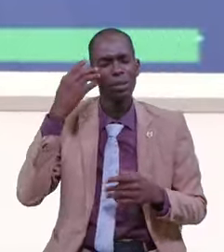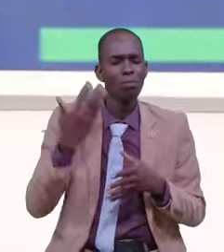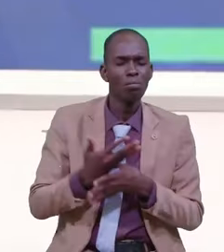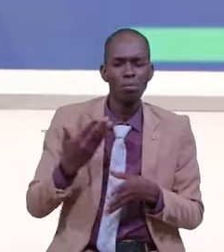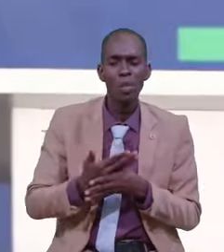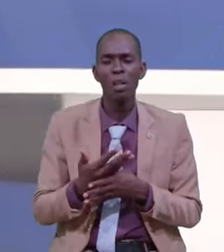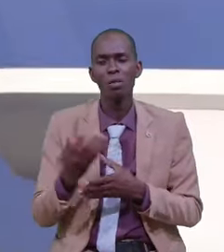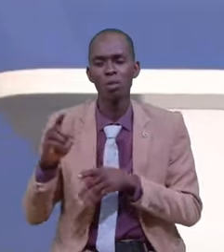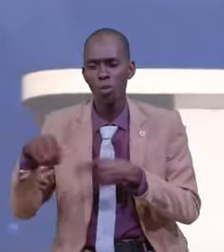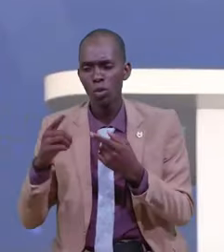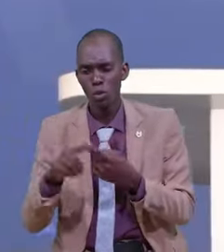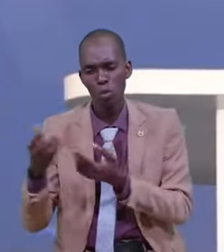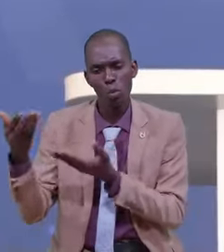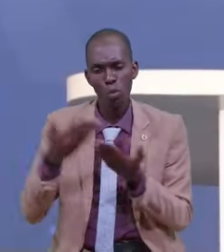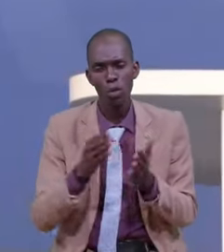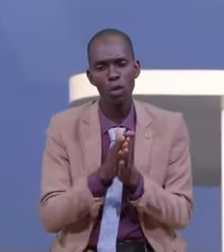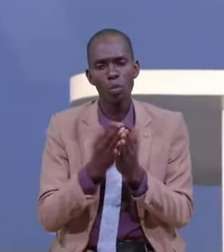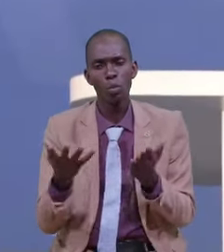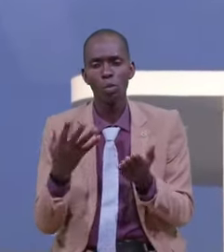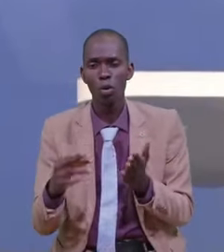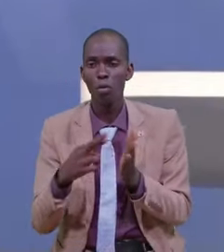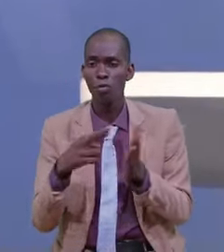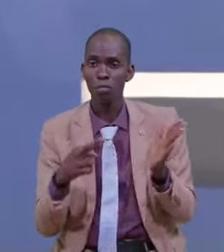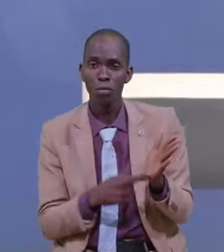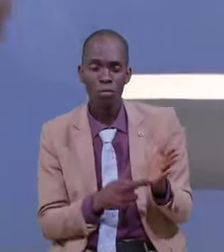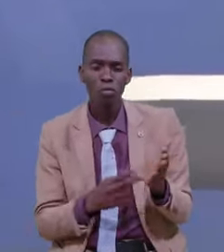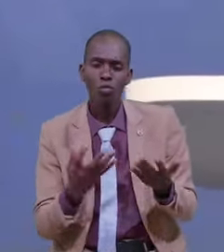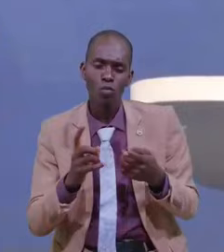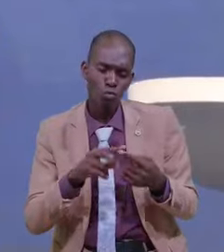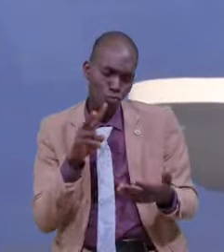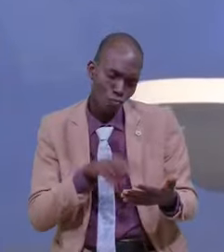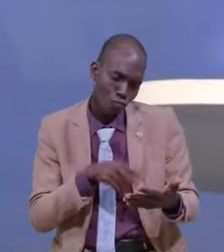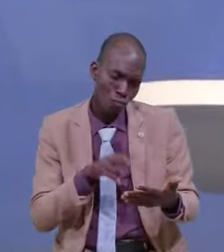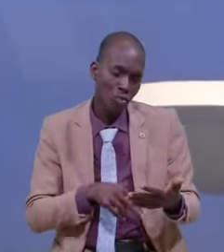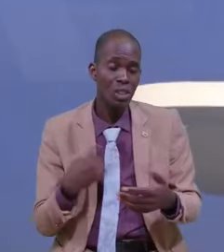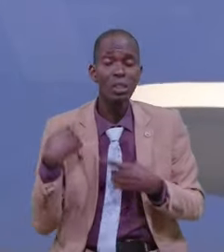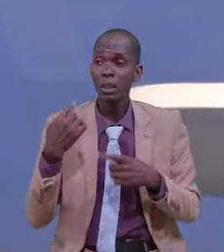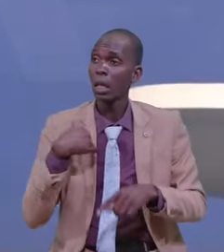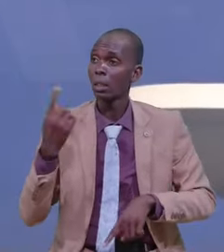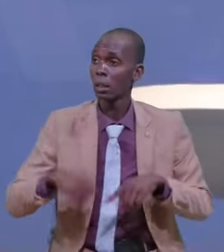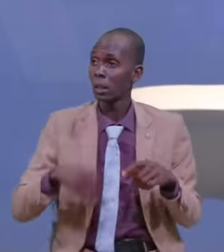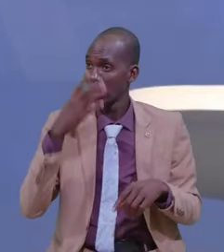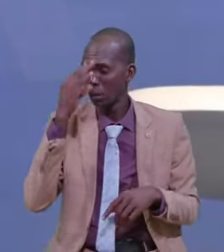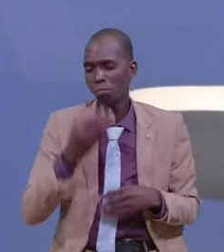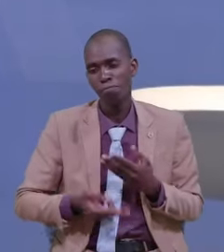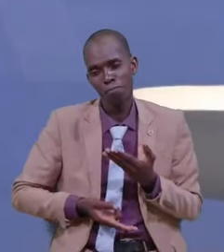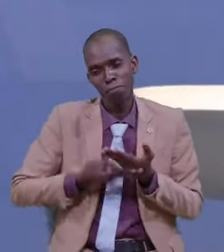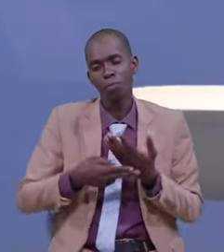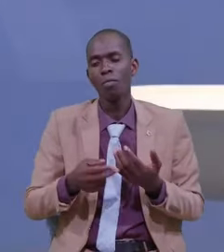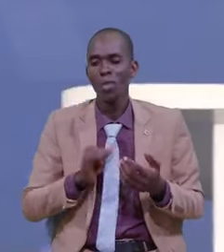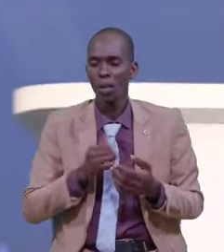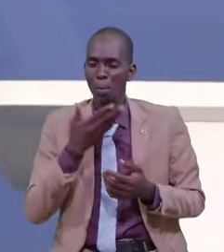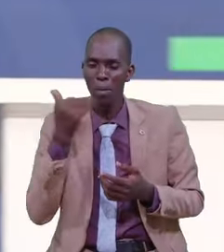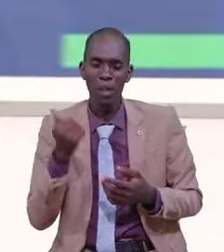so that he will be reading that since sleep has gone from him. There